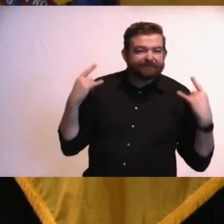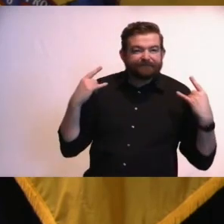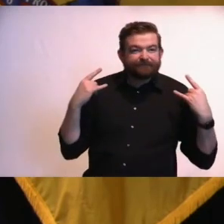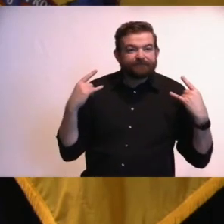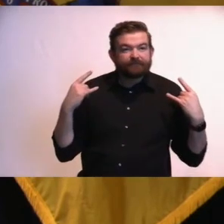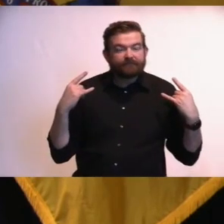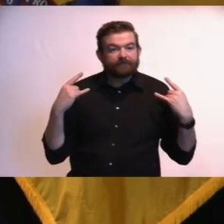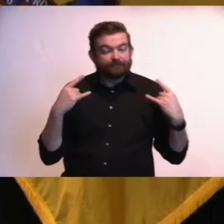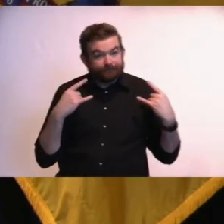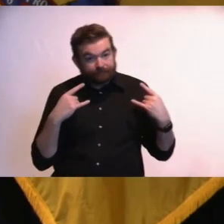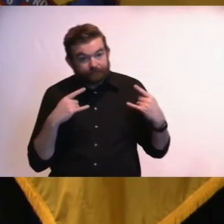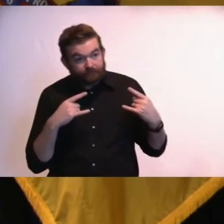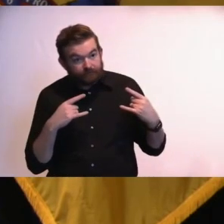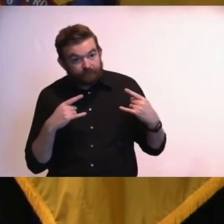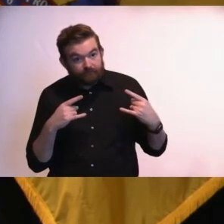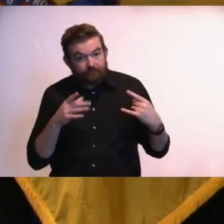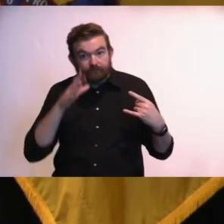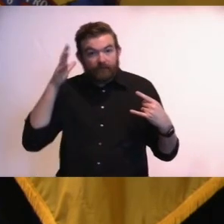Okay.